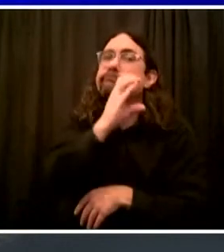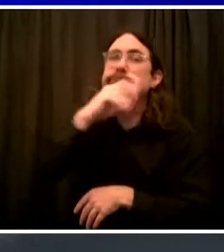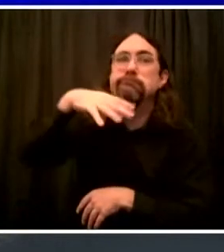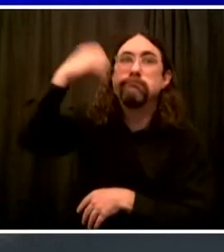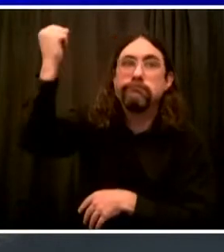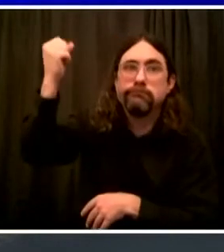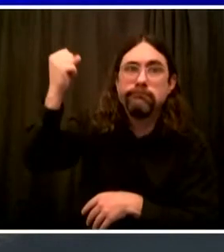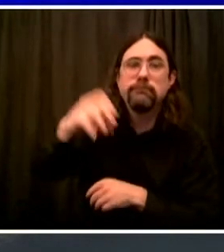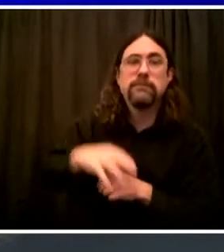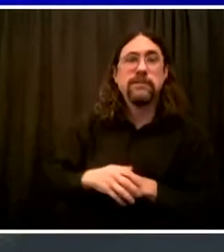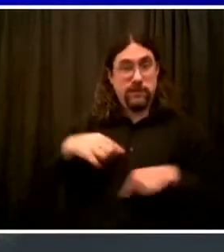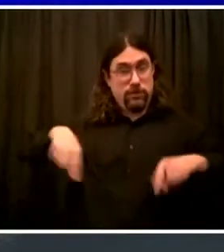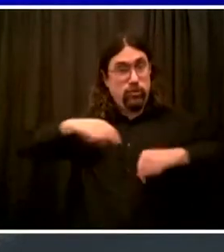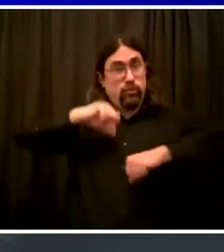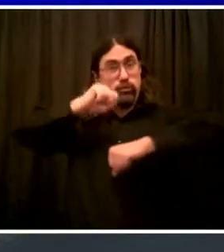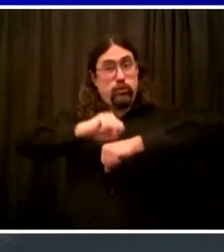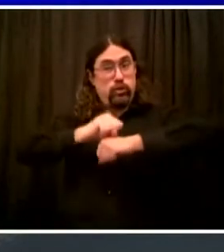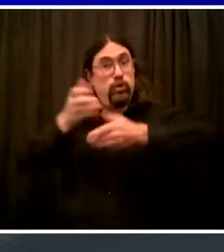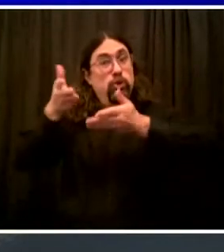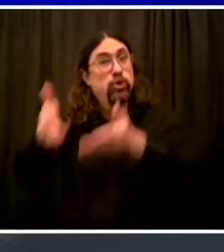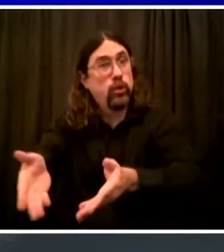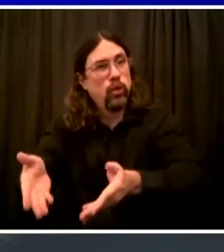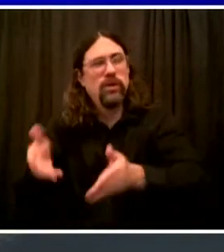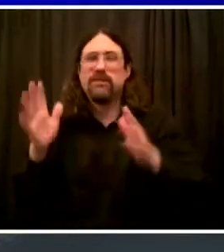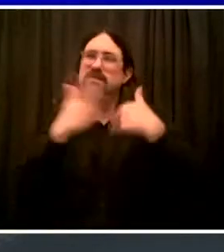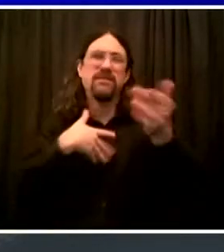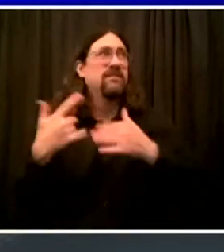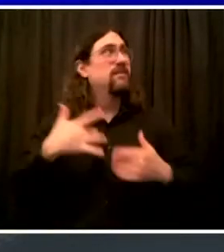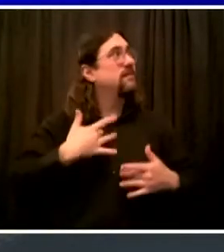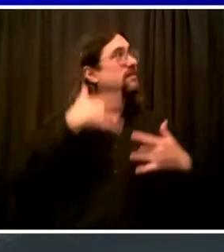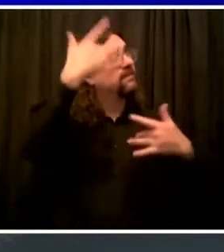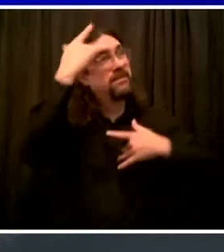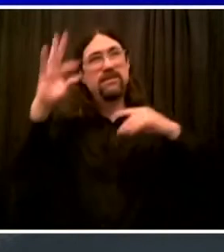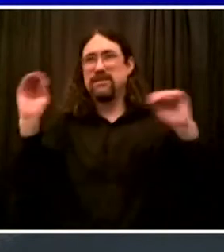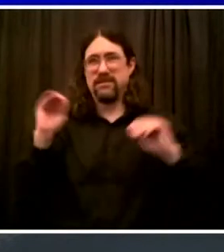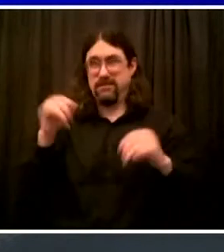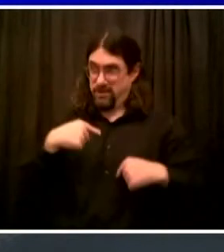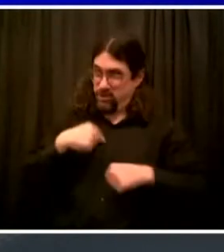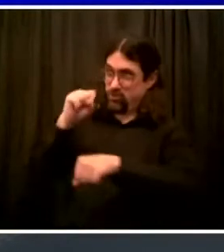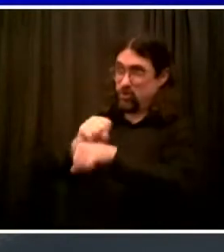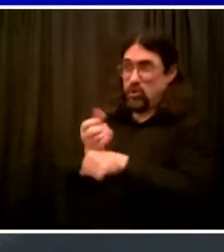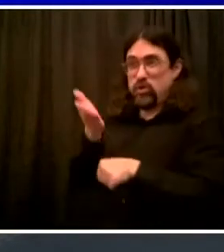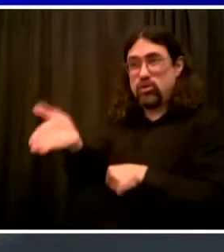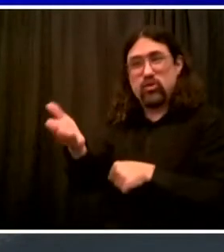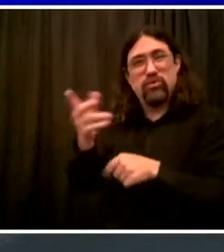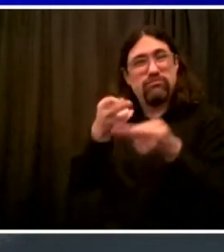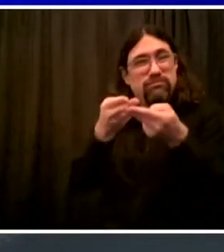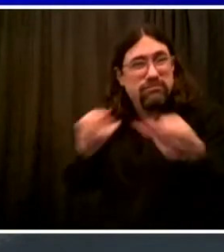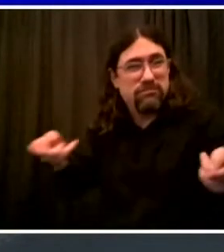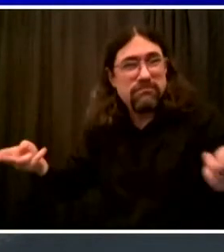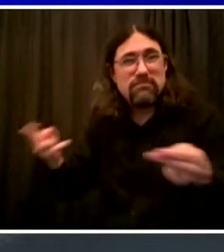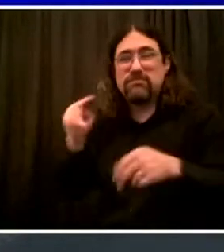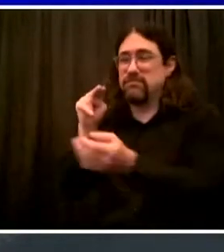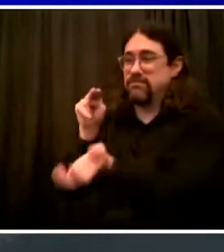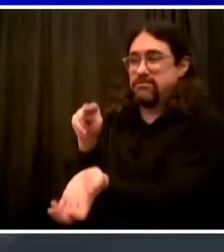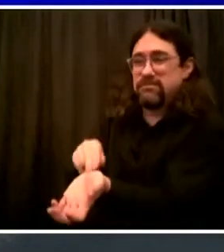be built out more and more. We're welcoming more and more people to take advantage of it as priority groups of people we want to see